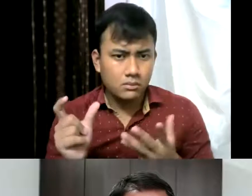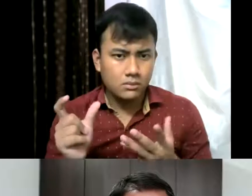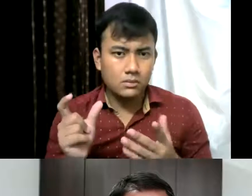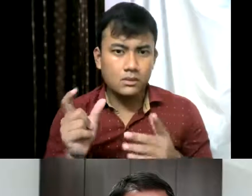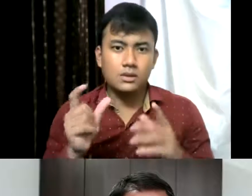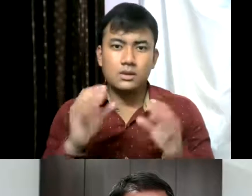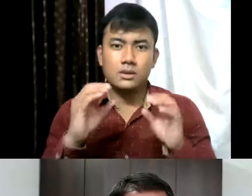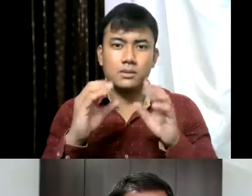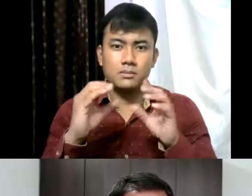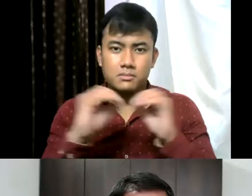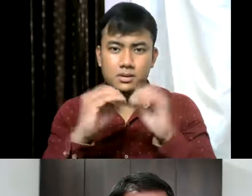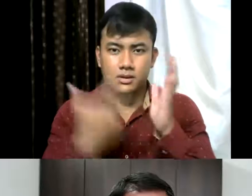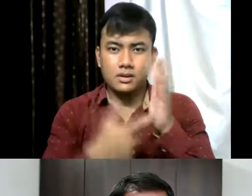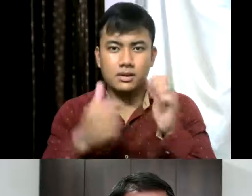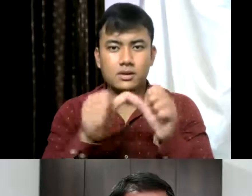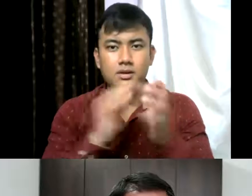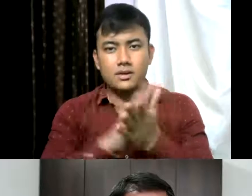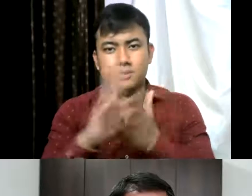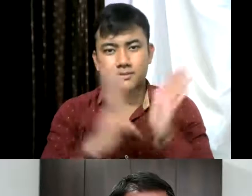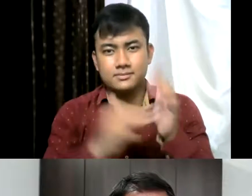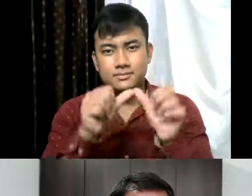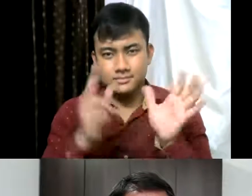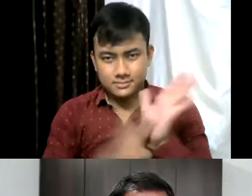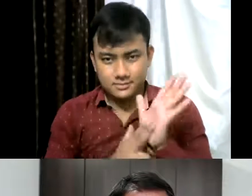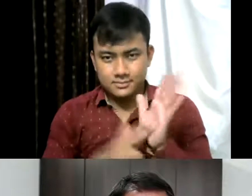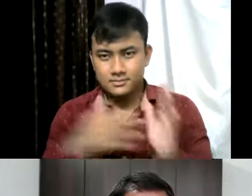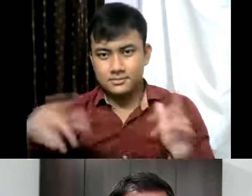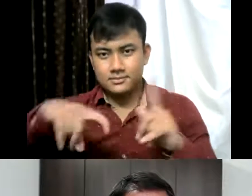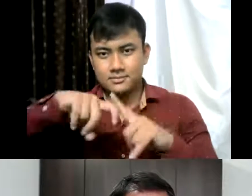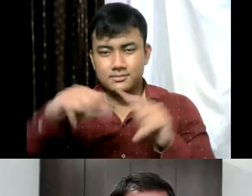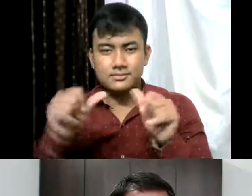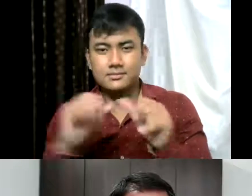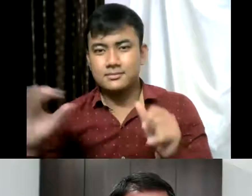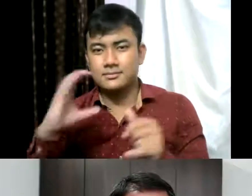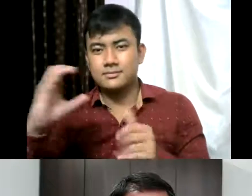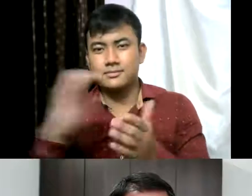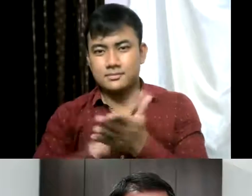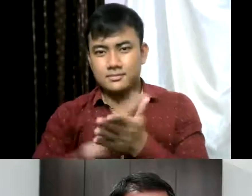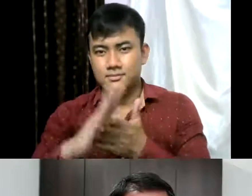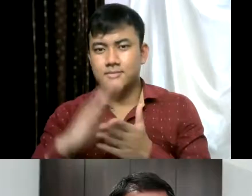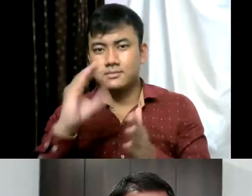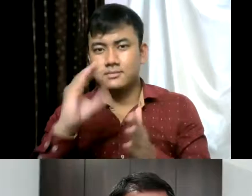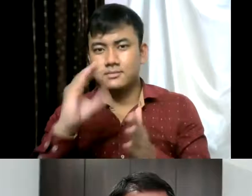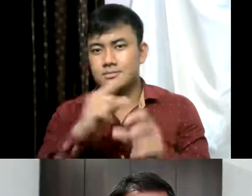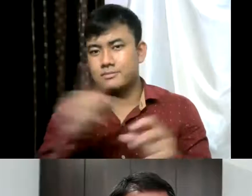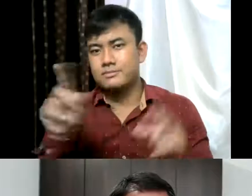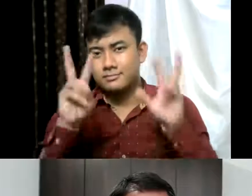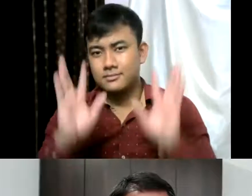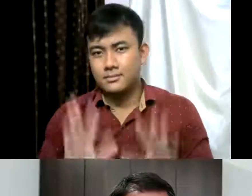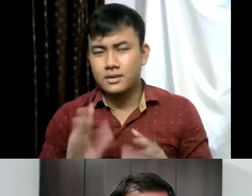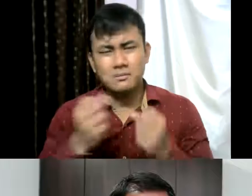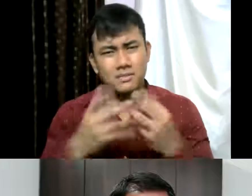Chhora. So I'm the son of Brahman, as translating. Now, interesting, a lot of people, Jats,